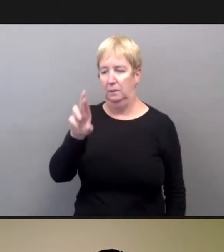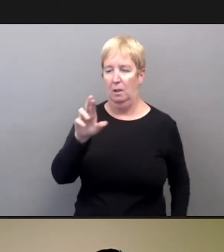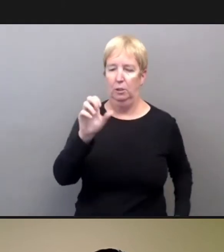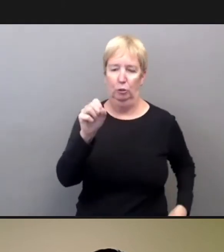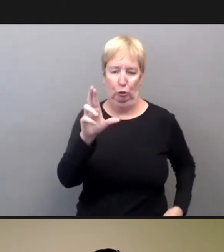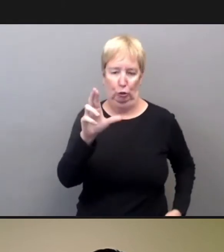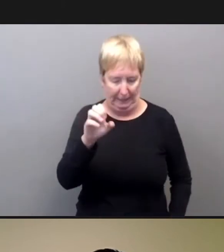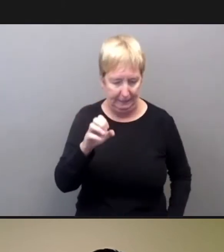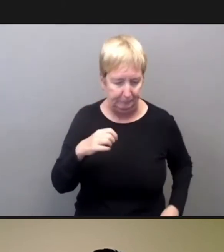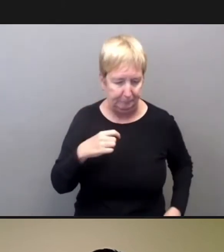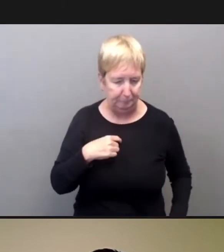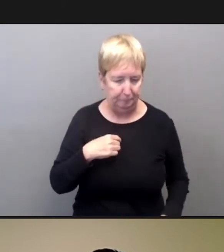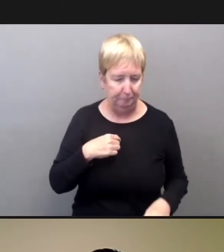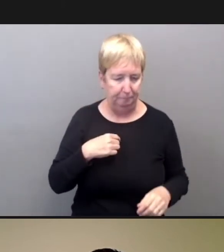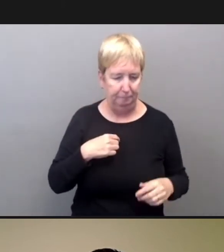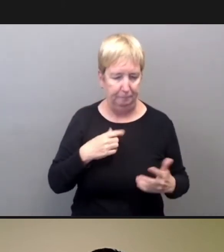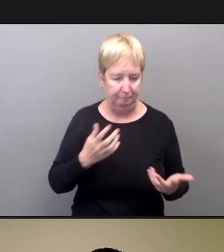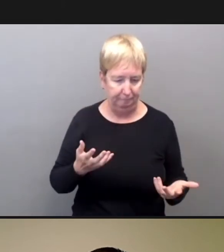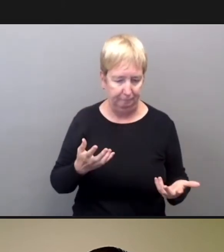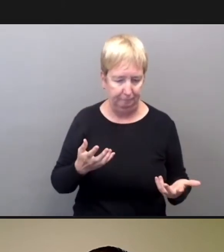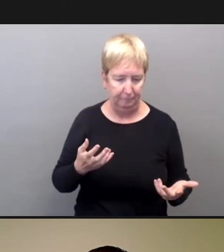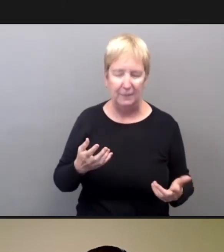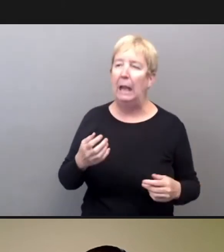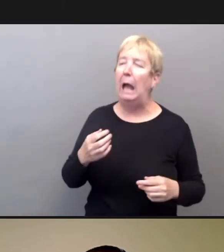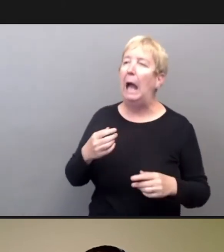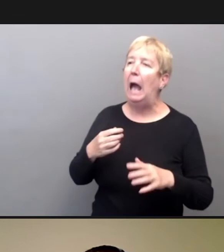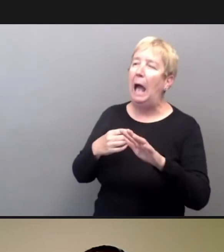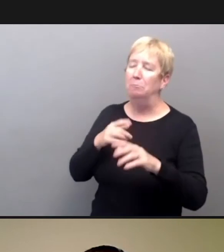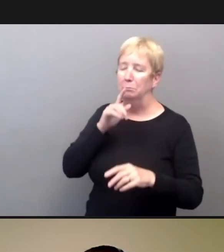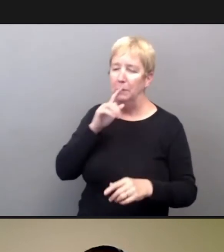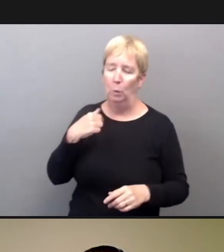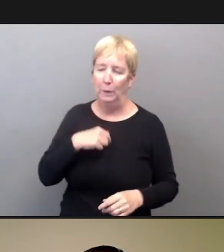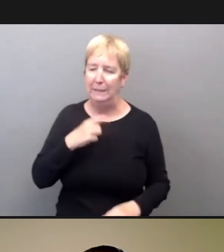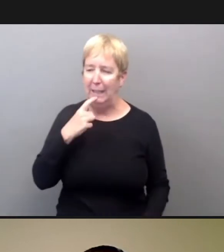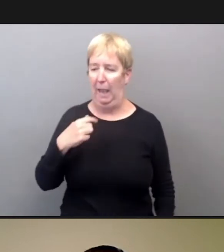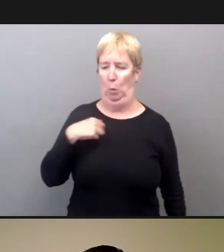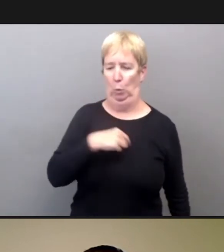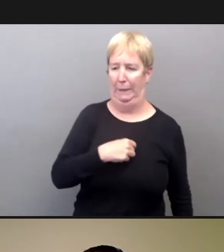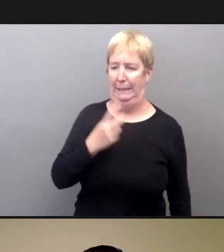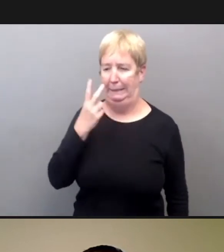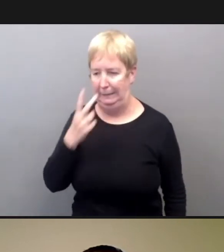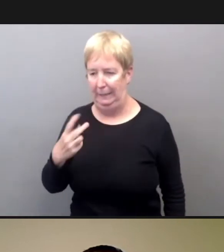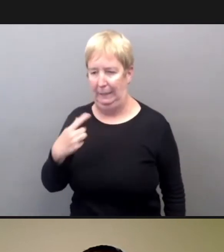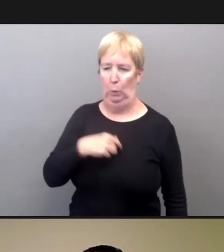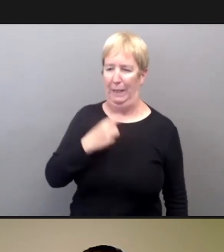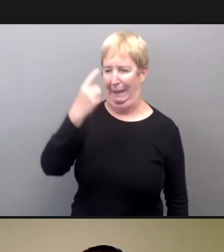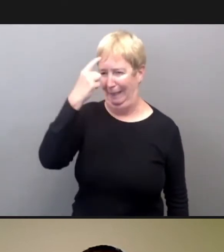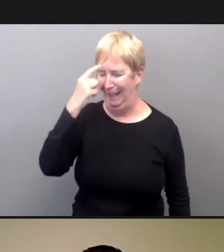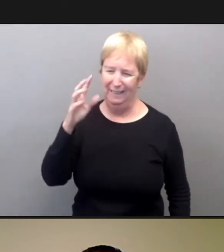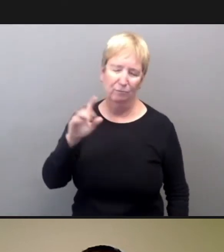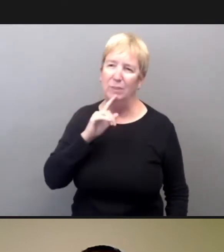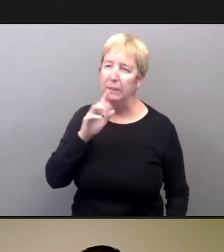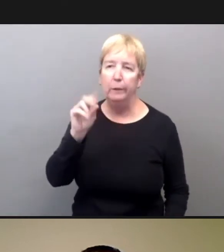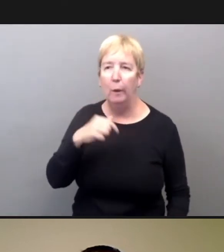I can't speak for we. I want to say we see, we think, but it's just me watching this like we all are. But I'm just wondering, when you look